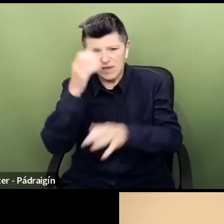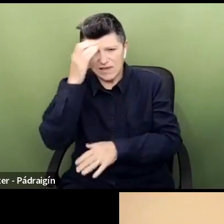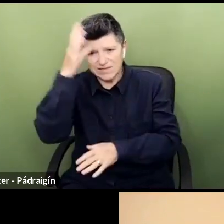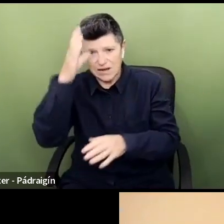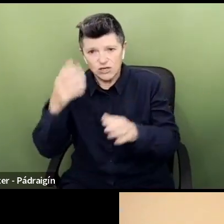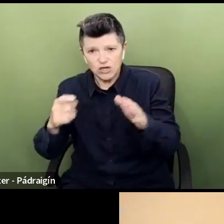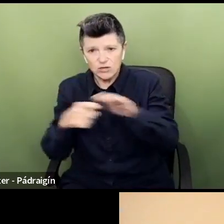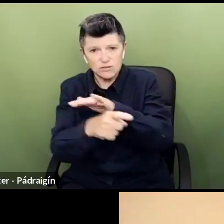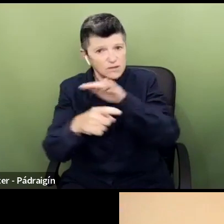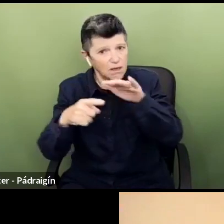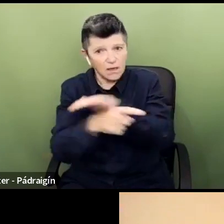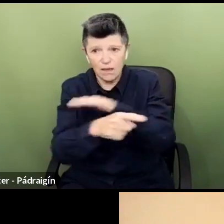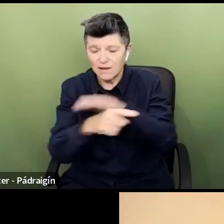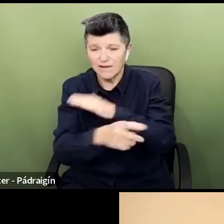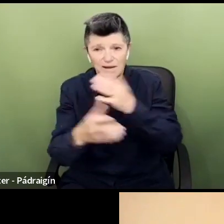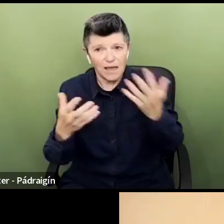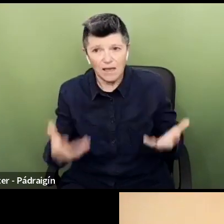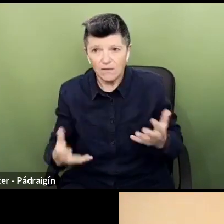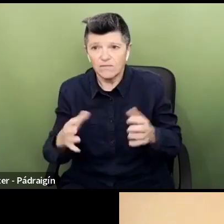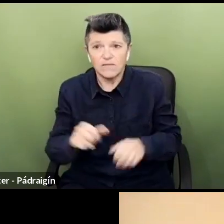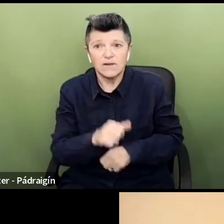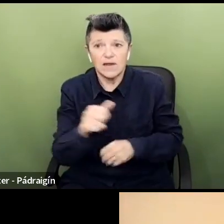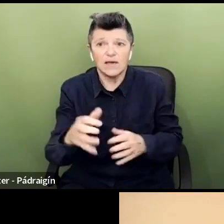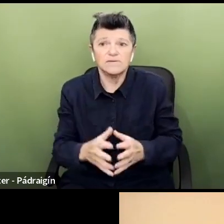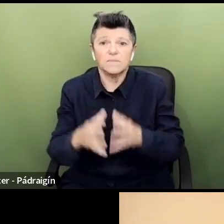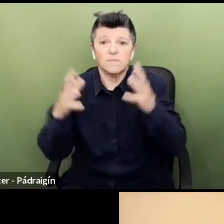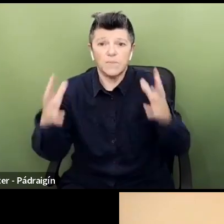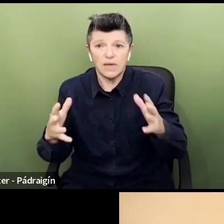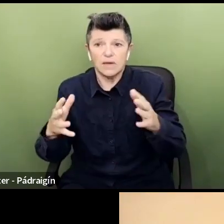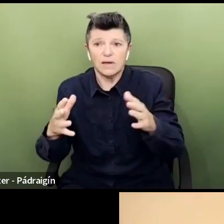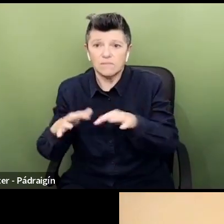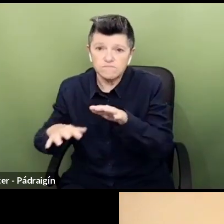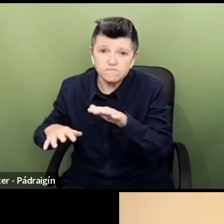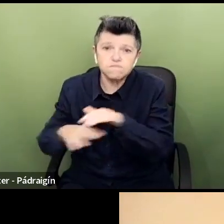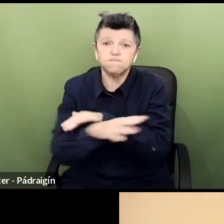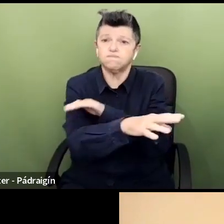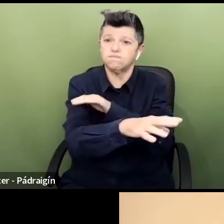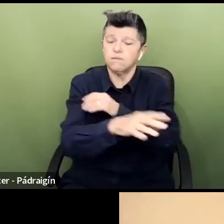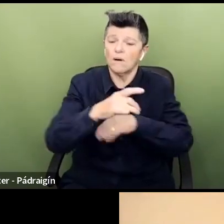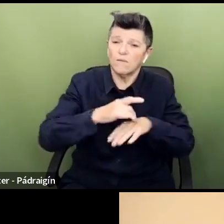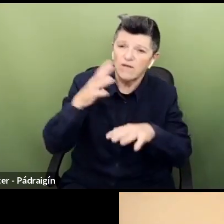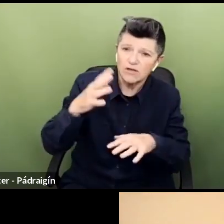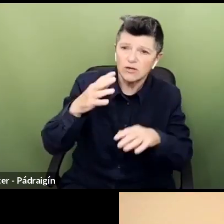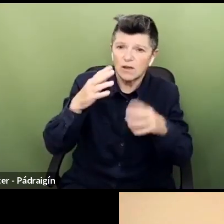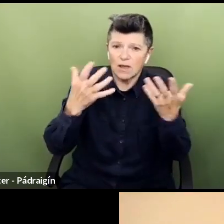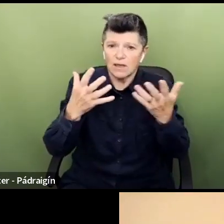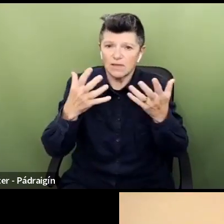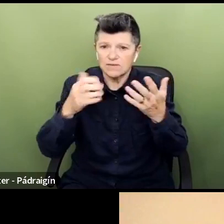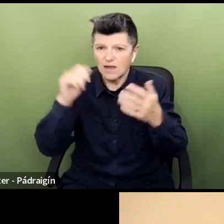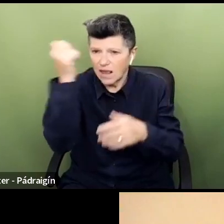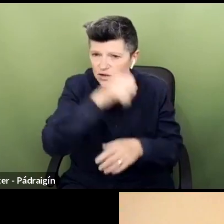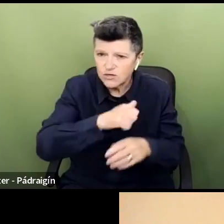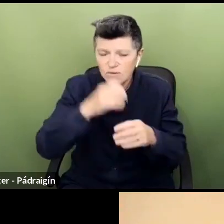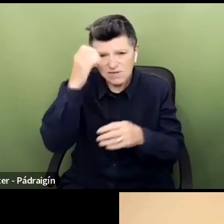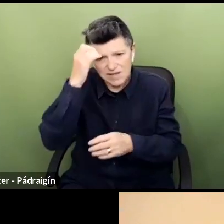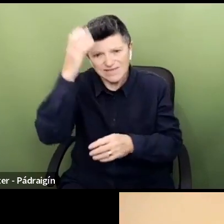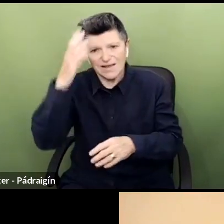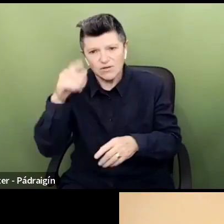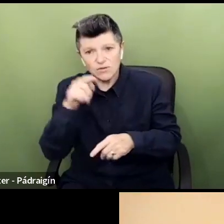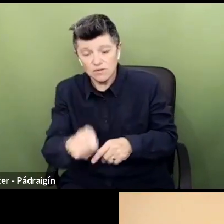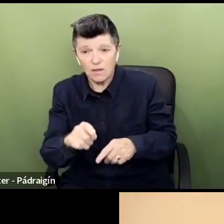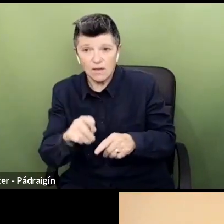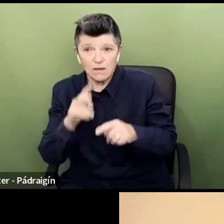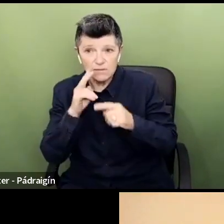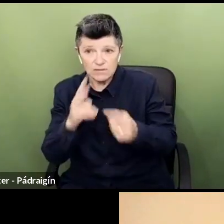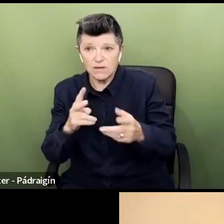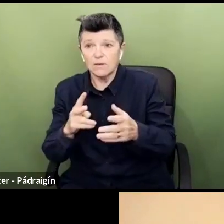about the next big exodus of professionals, intellectuals, intelligentsia, of the kind that we observed several waves